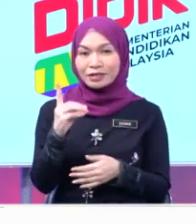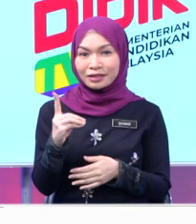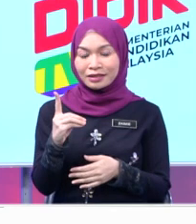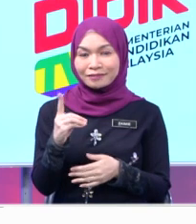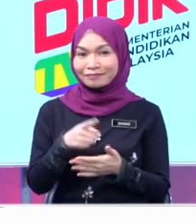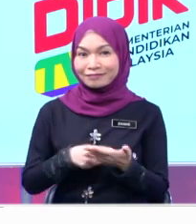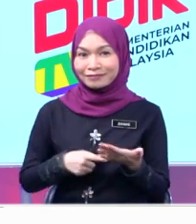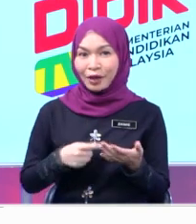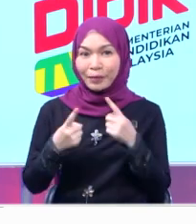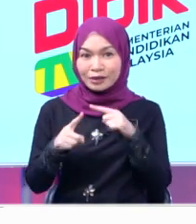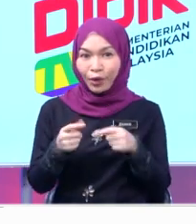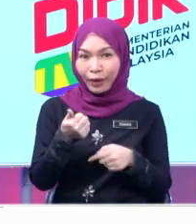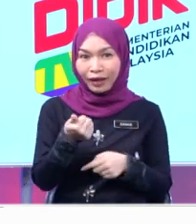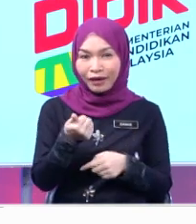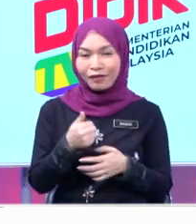example, CD?